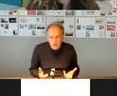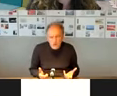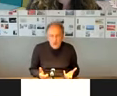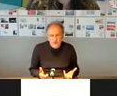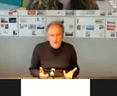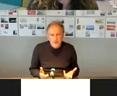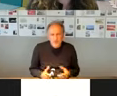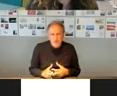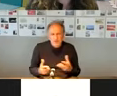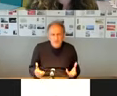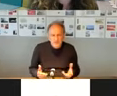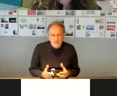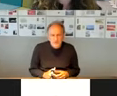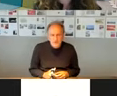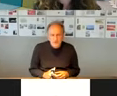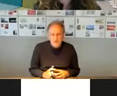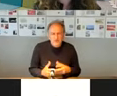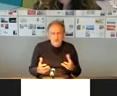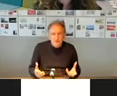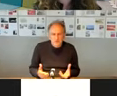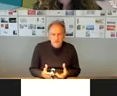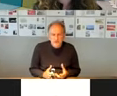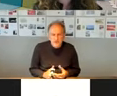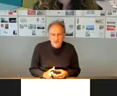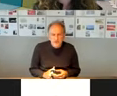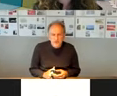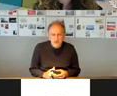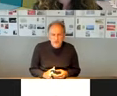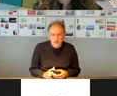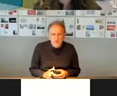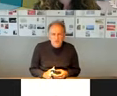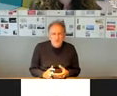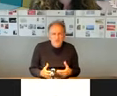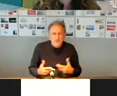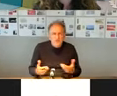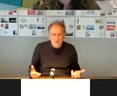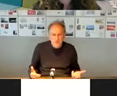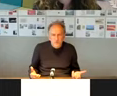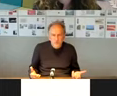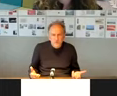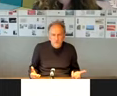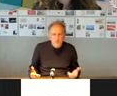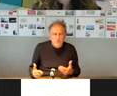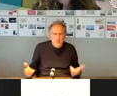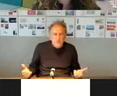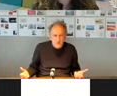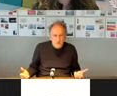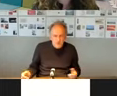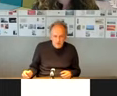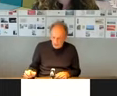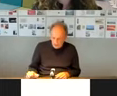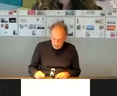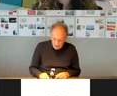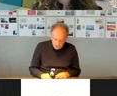it's more austere, because here the countryside is really outside, so you don't have to create an interior